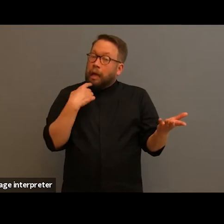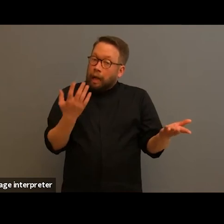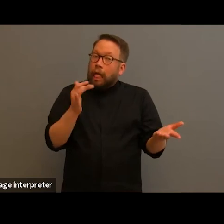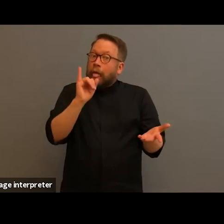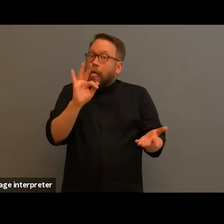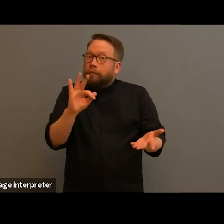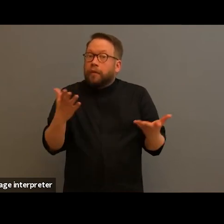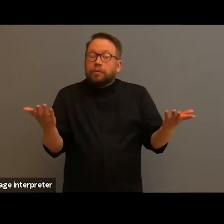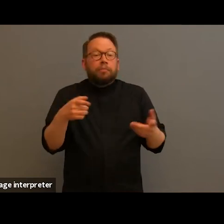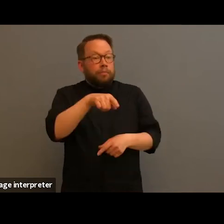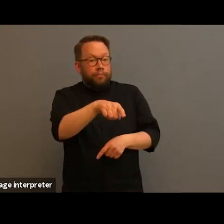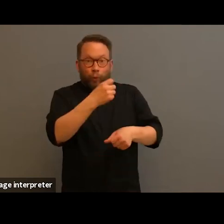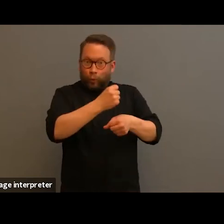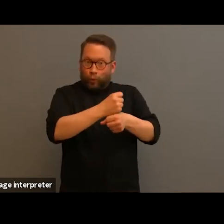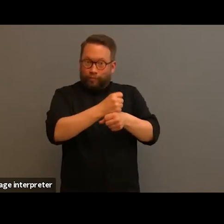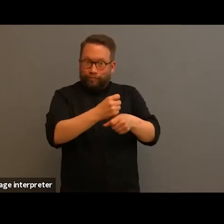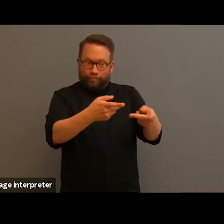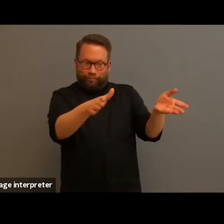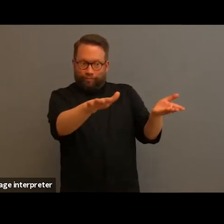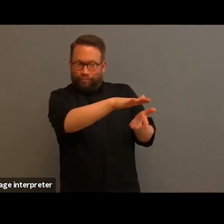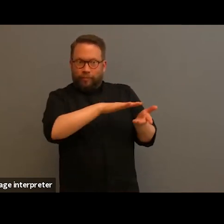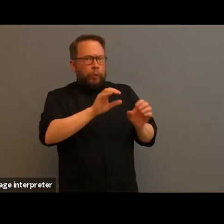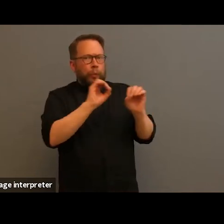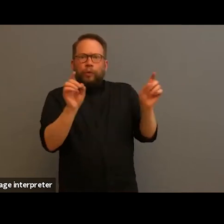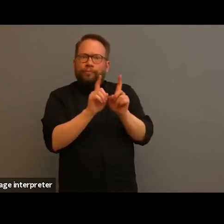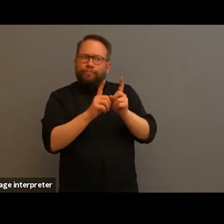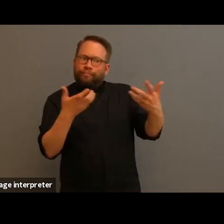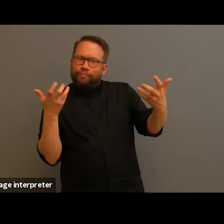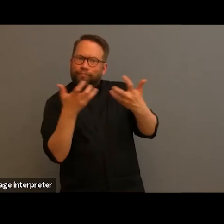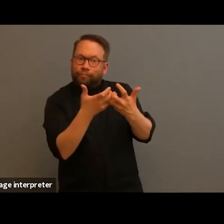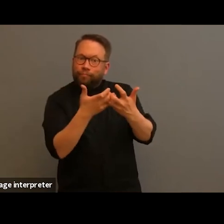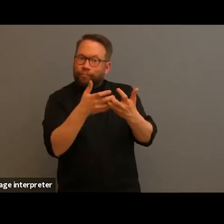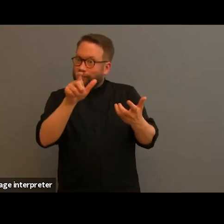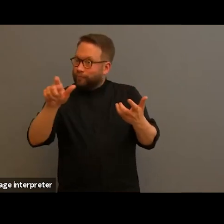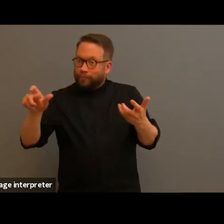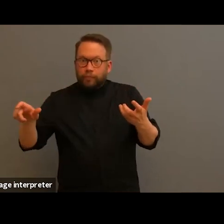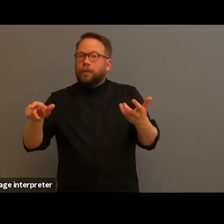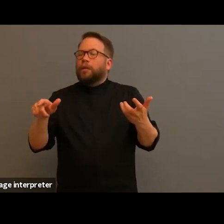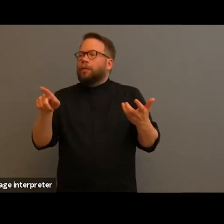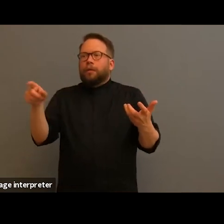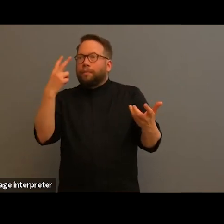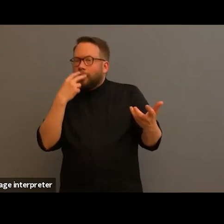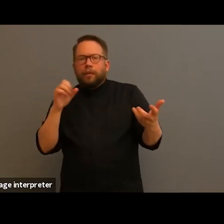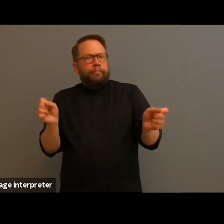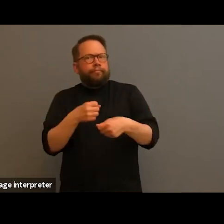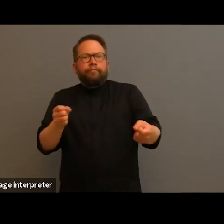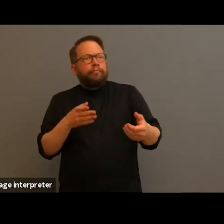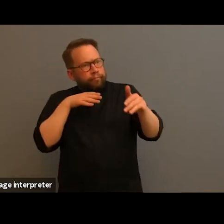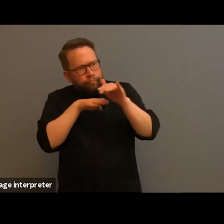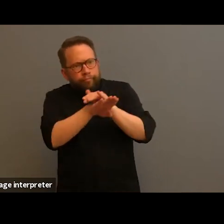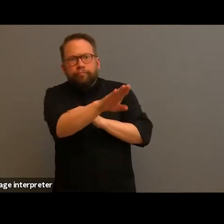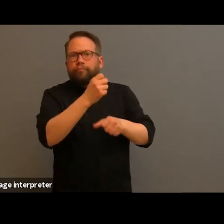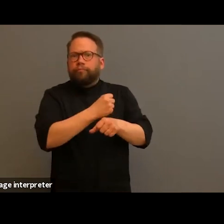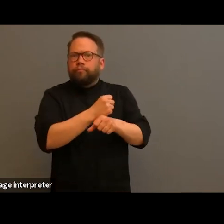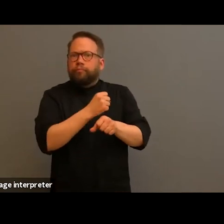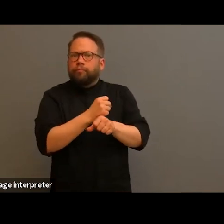with disability will be able to carry out their work in the needed assistive technology.